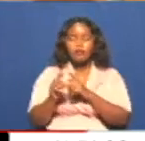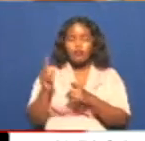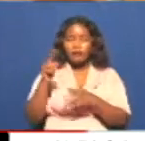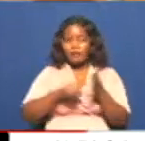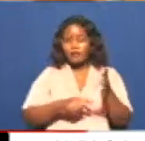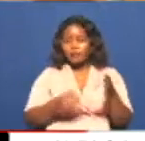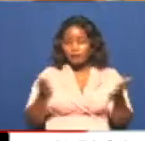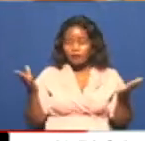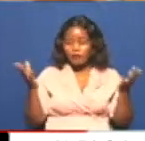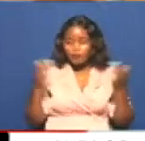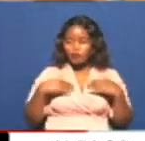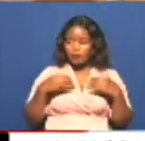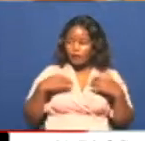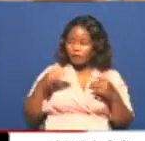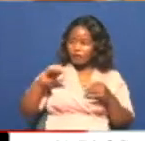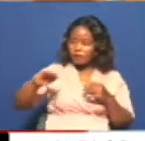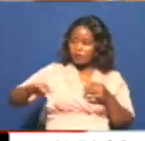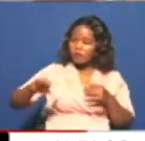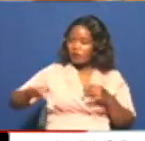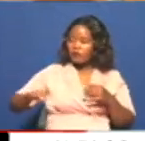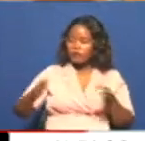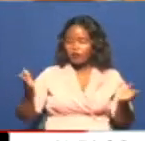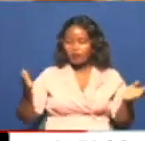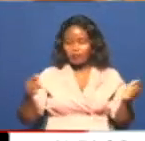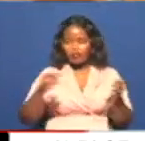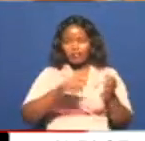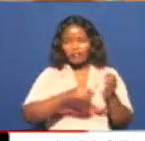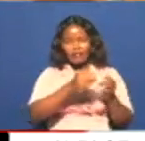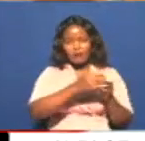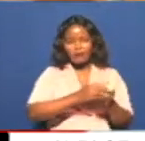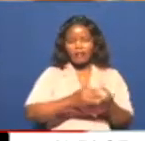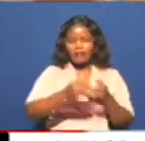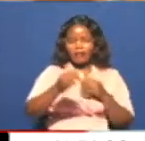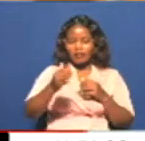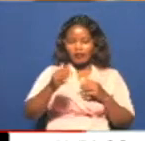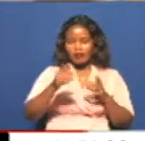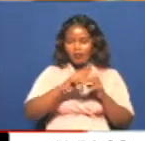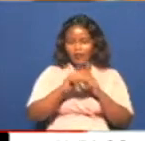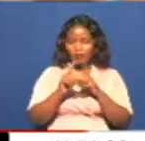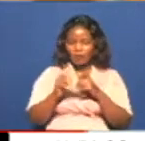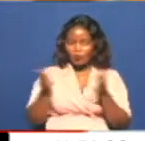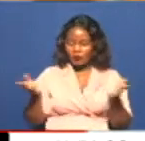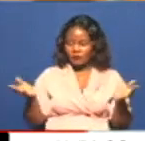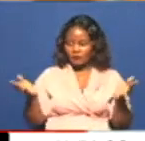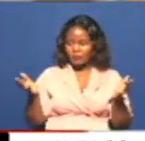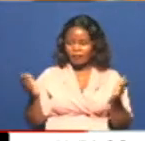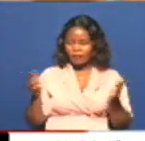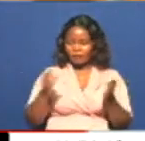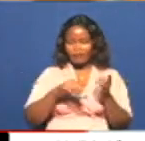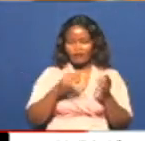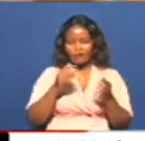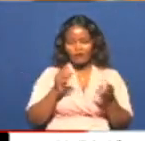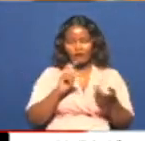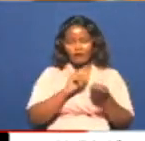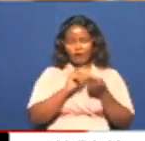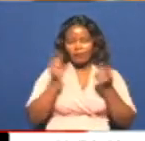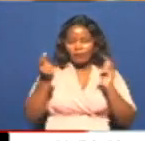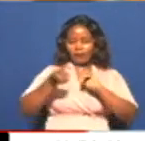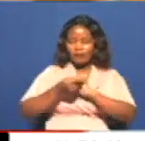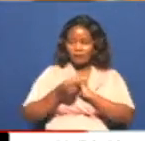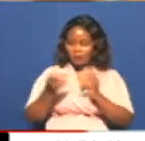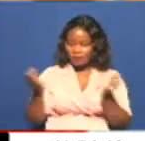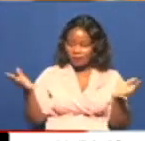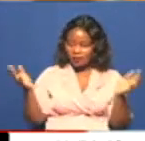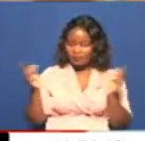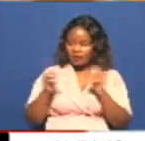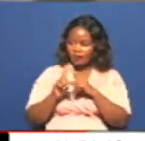they had pegged on the voters to register. What is the game changer here? Because looking at